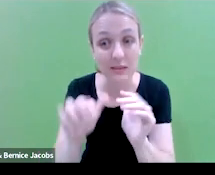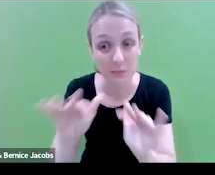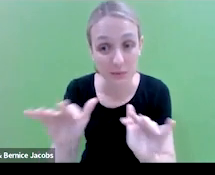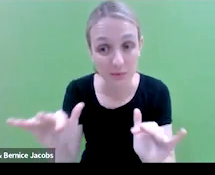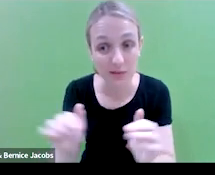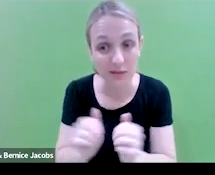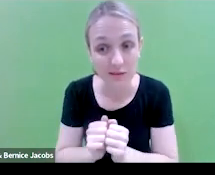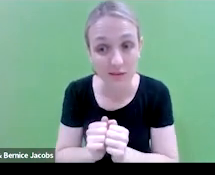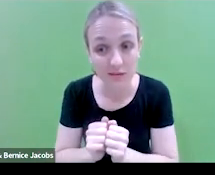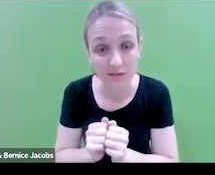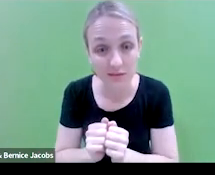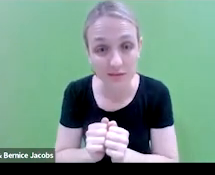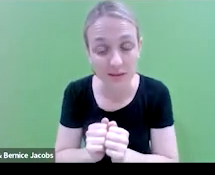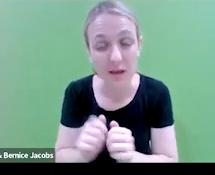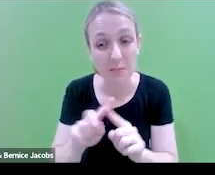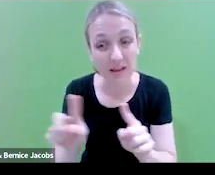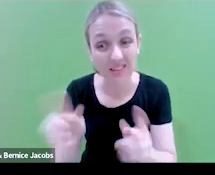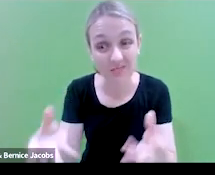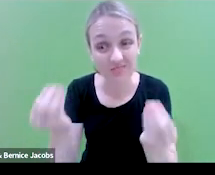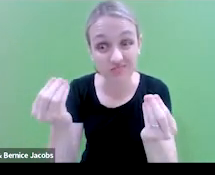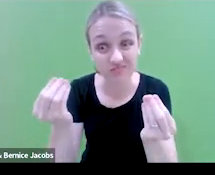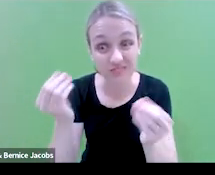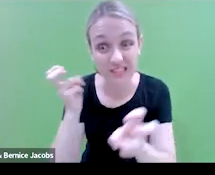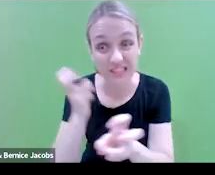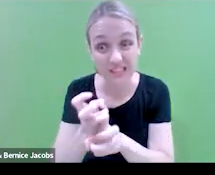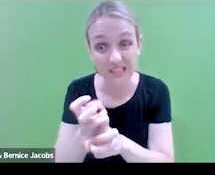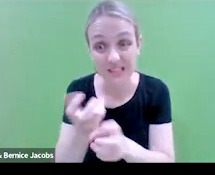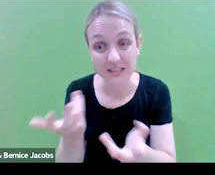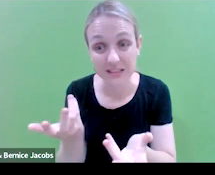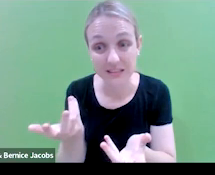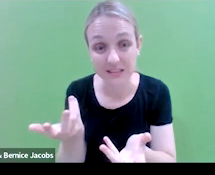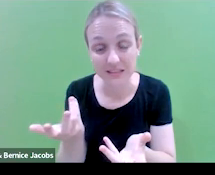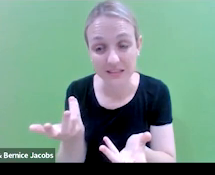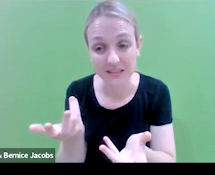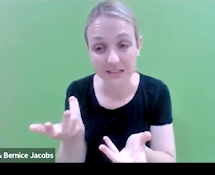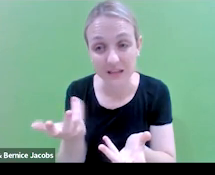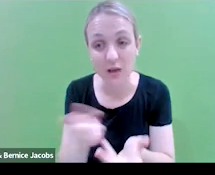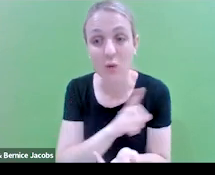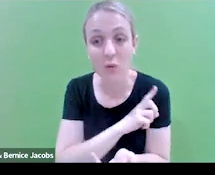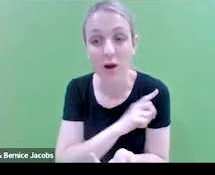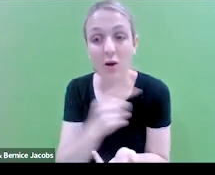to find and hard to come by. With regarding to the teaching and inclusivity,